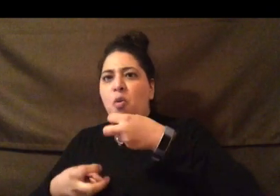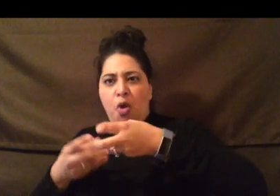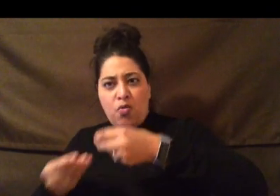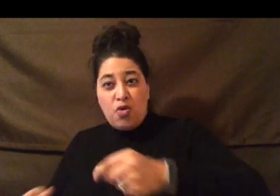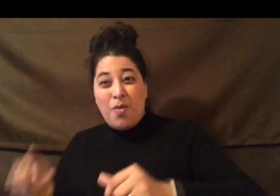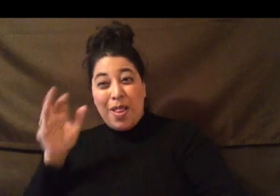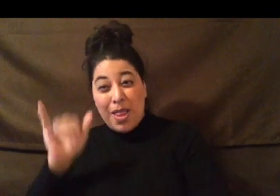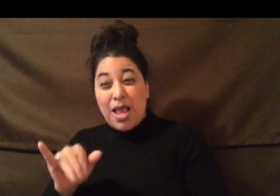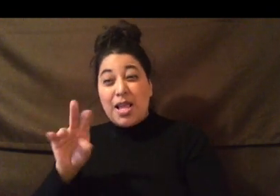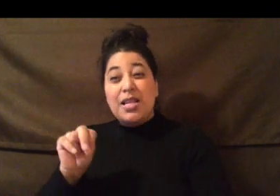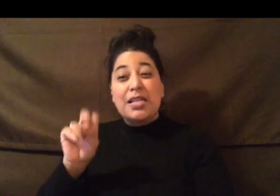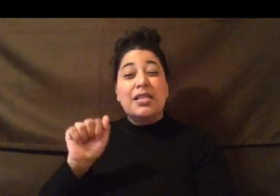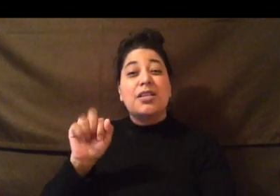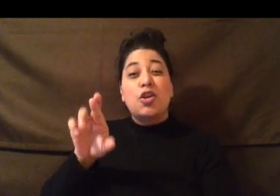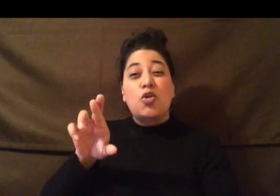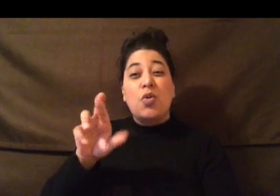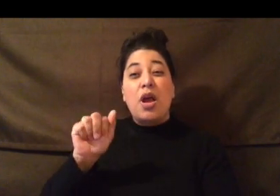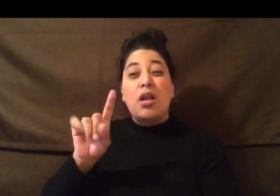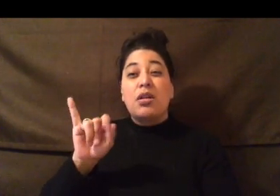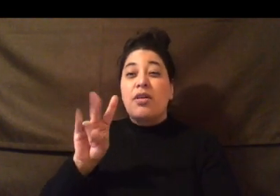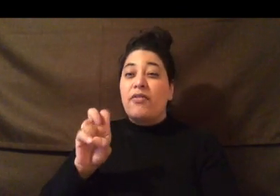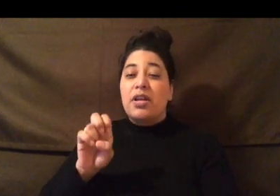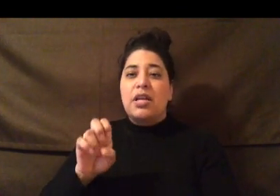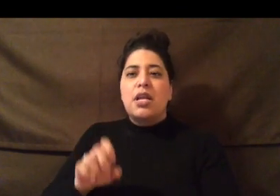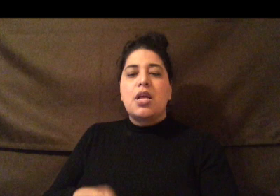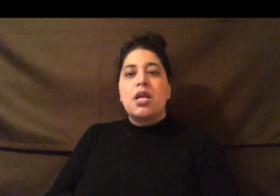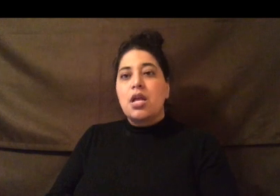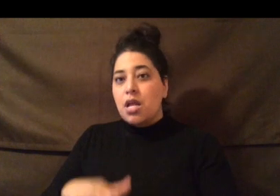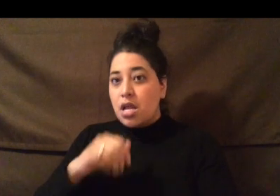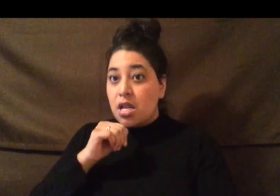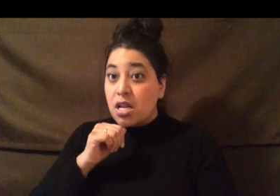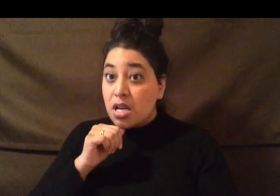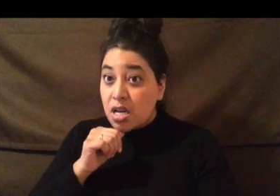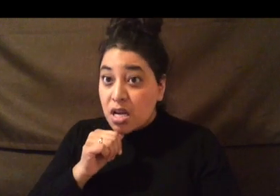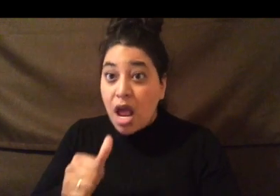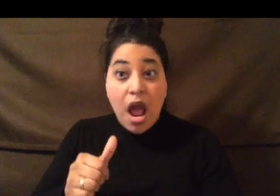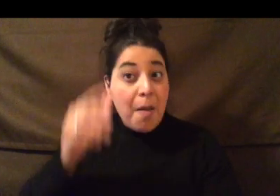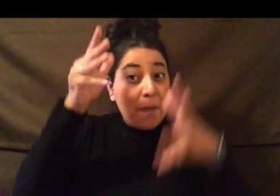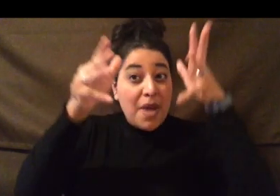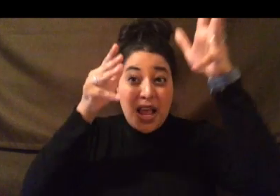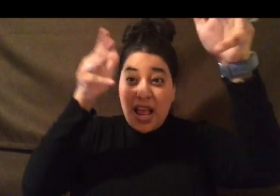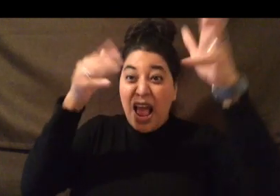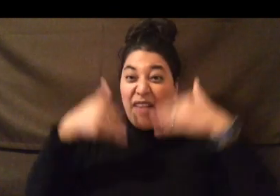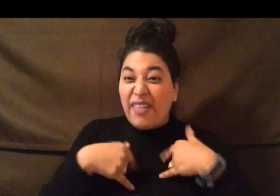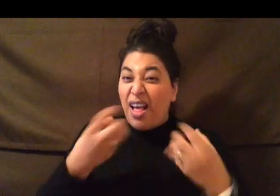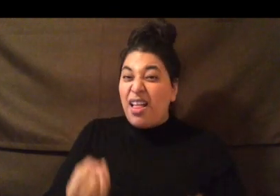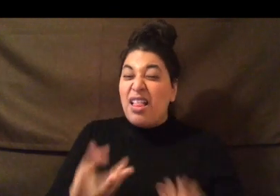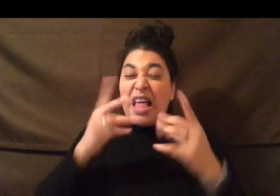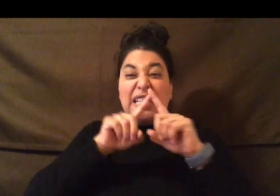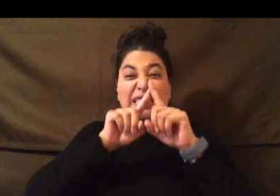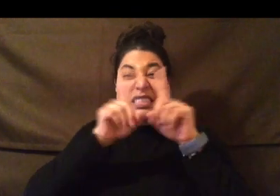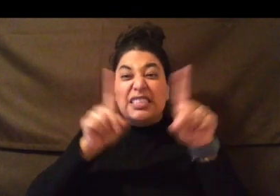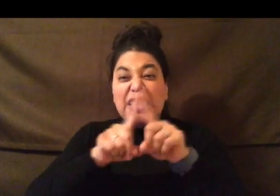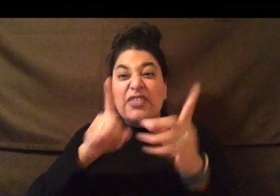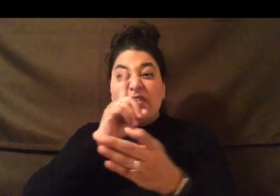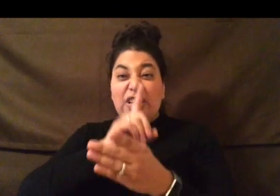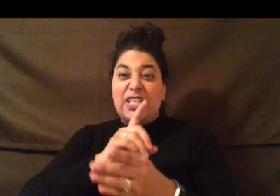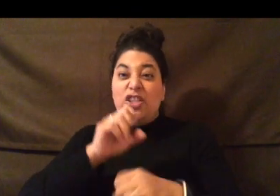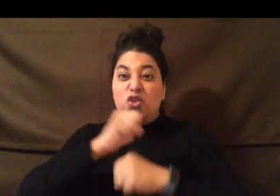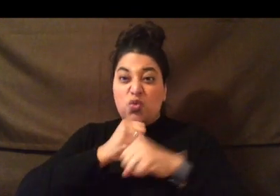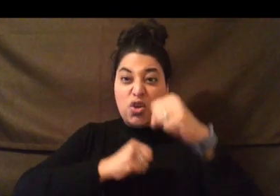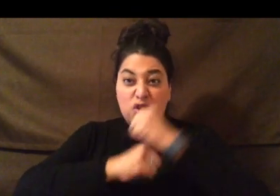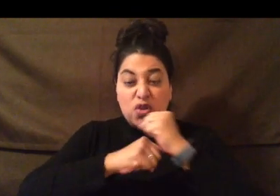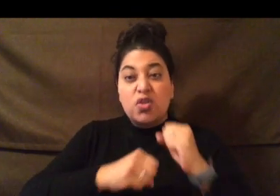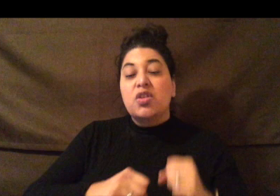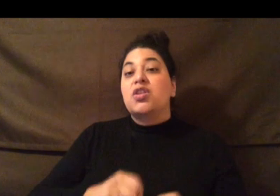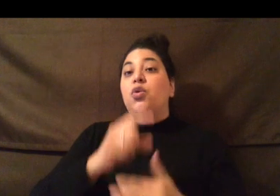has been solved, and that's a narrative structure. For nonfiction text, there's a bunch more structures that